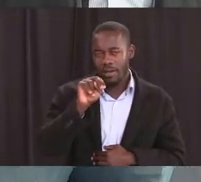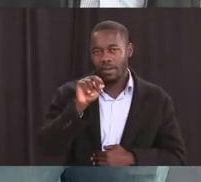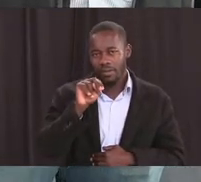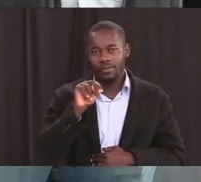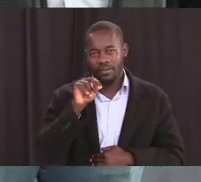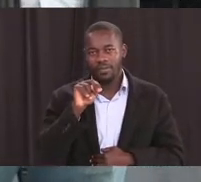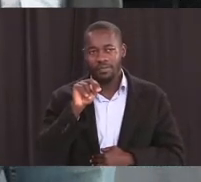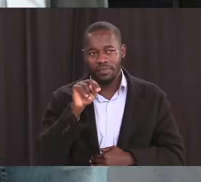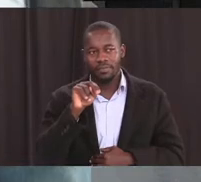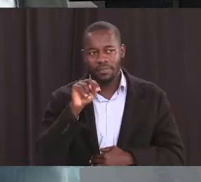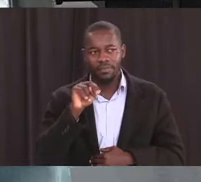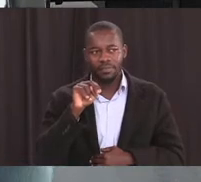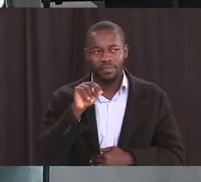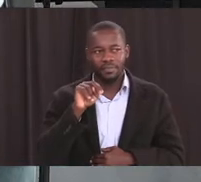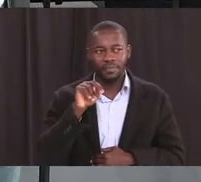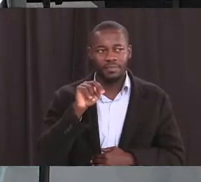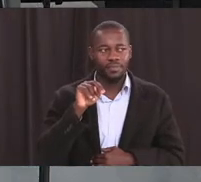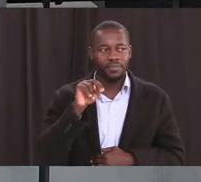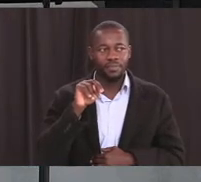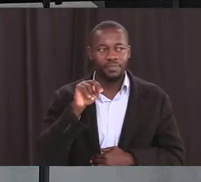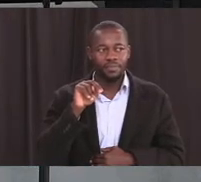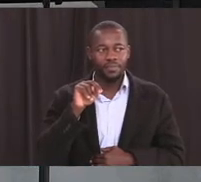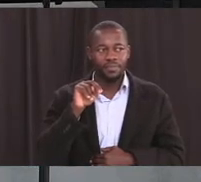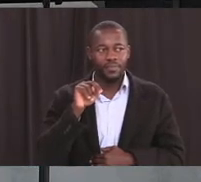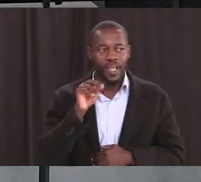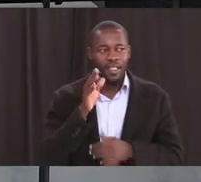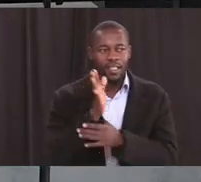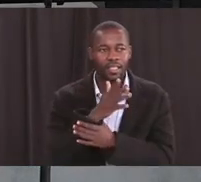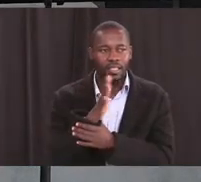in the Runda area on Thursday nights.